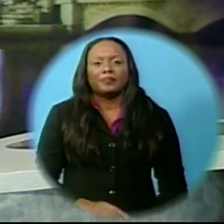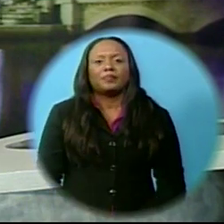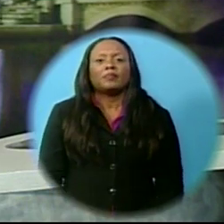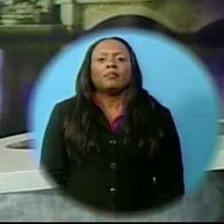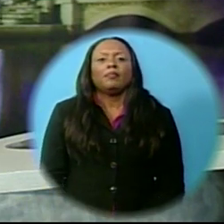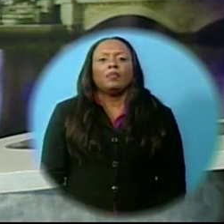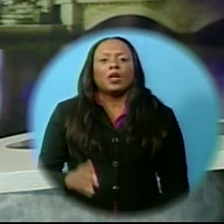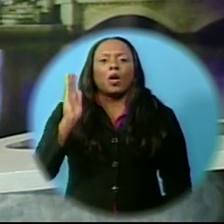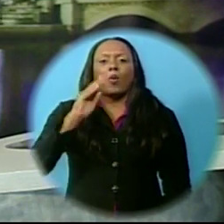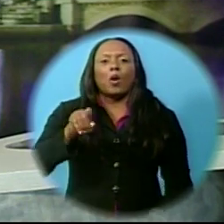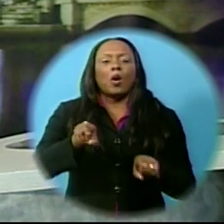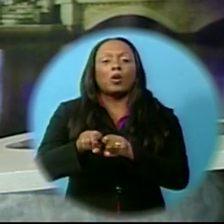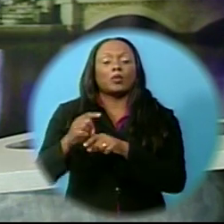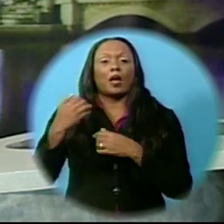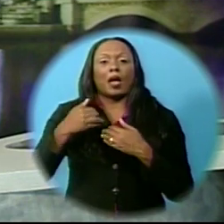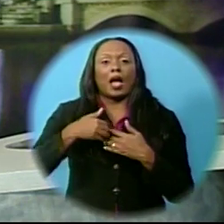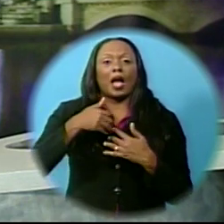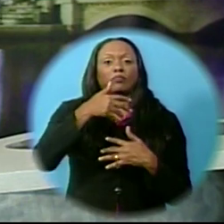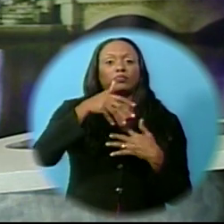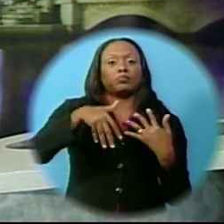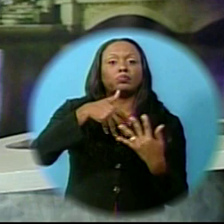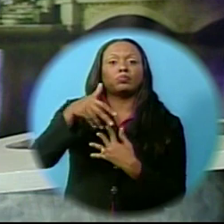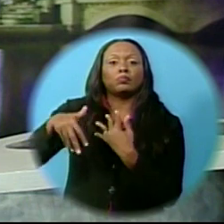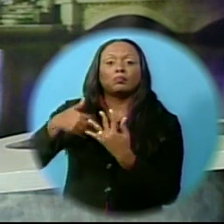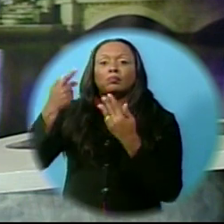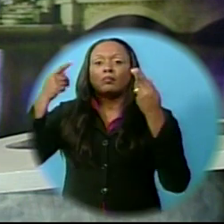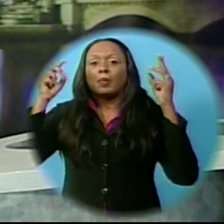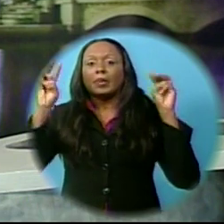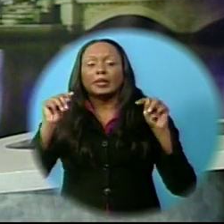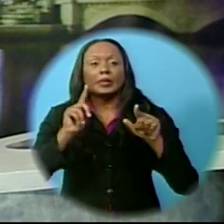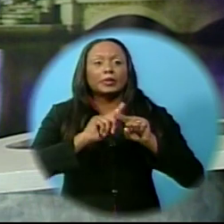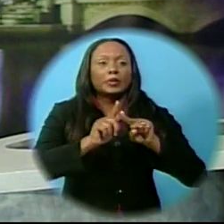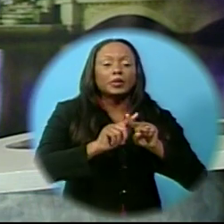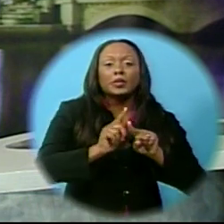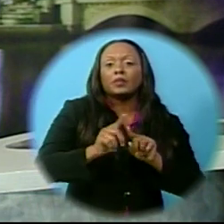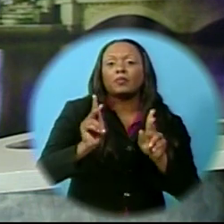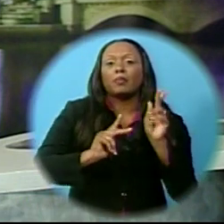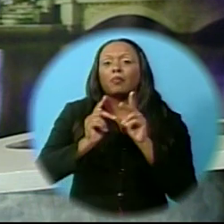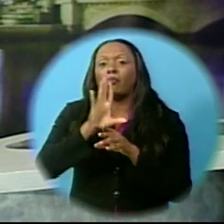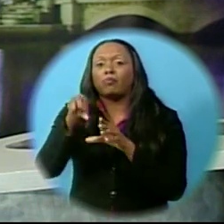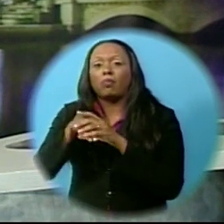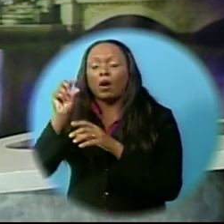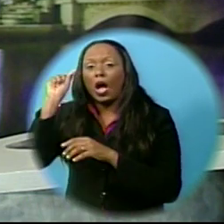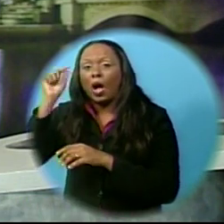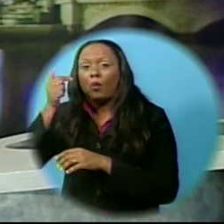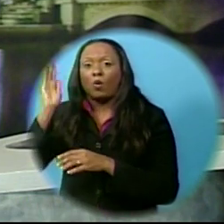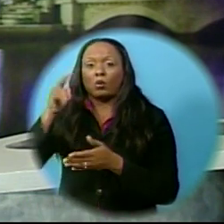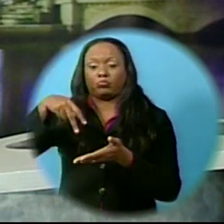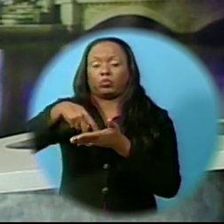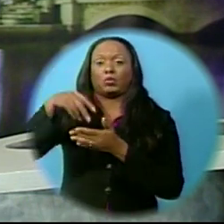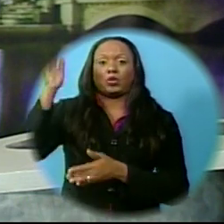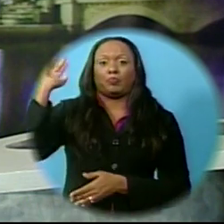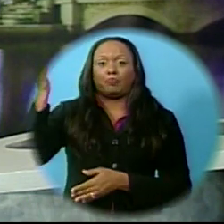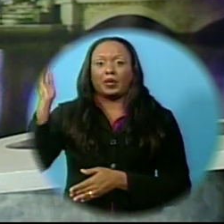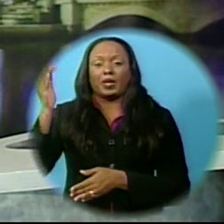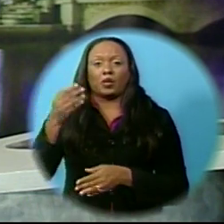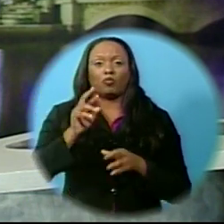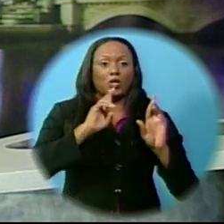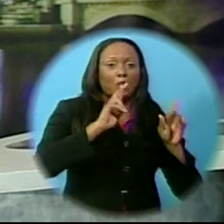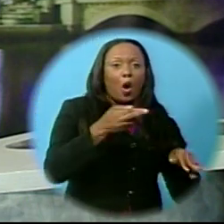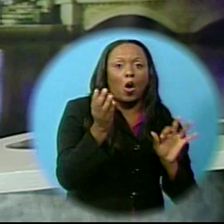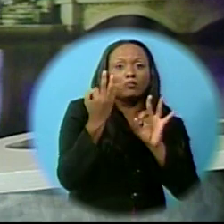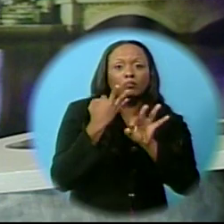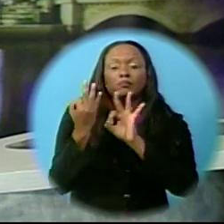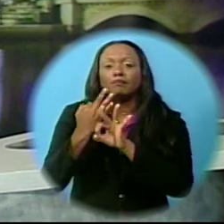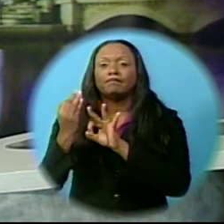Diaspora Interactive Session during which the Prime Minister and other members of his Cabinet will speak and respond to questions and